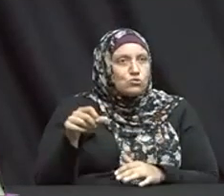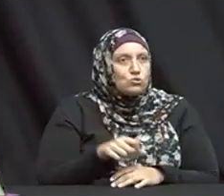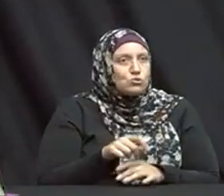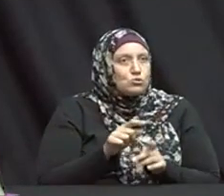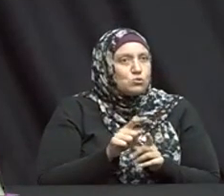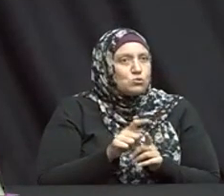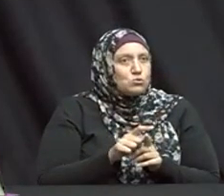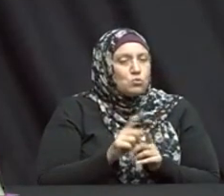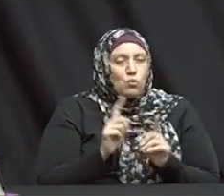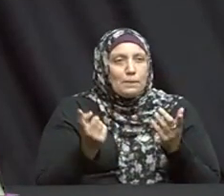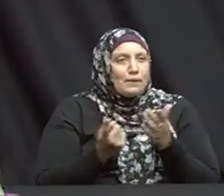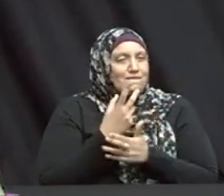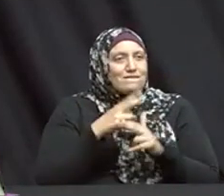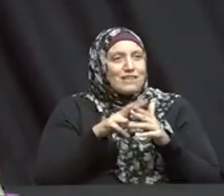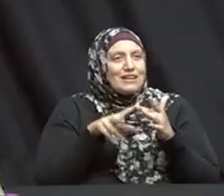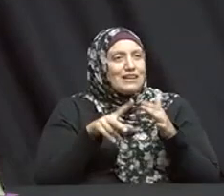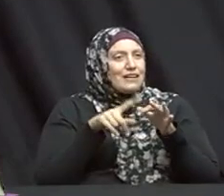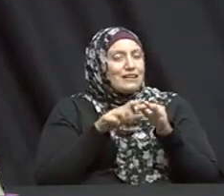Okay.